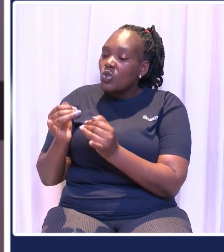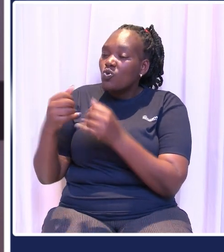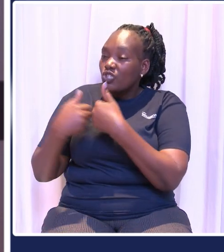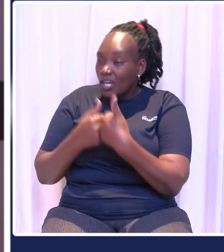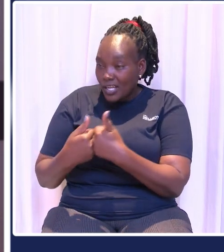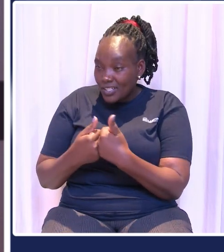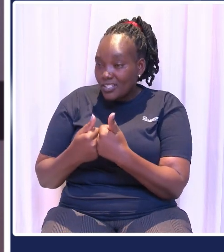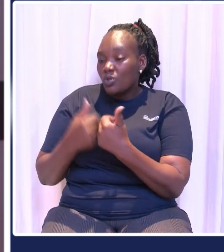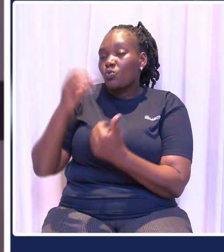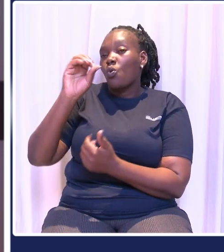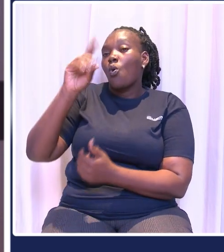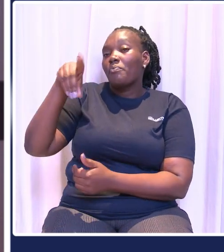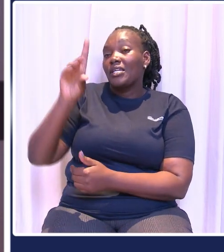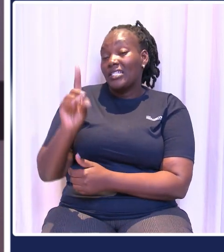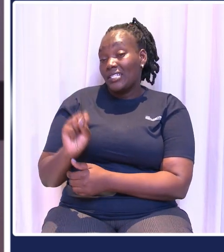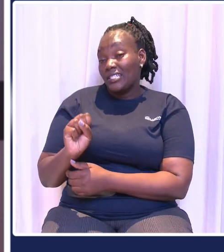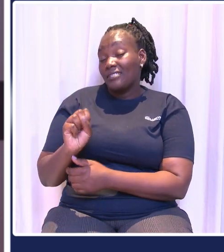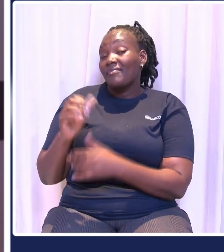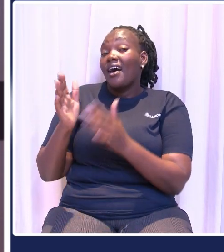challenge to OPDs, and